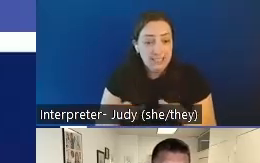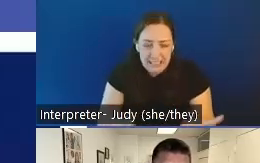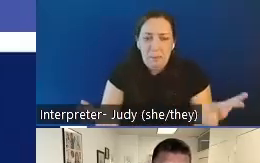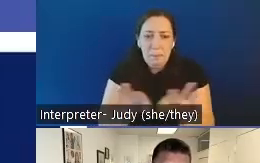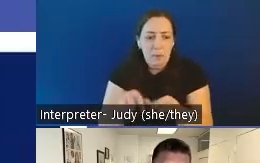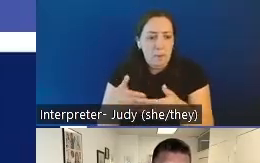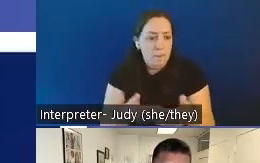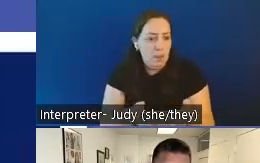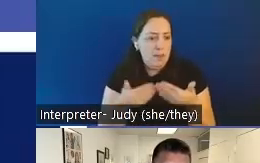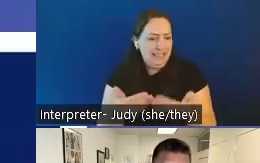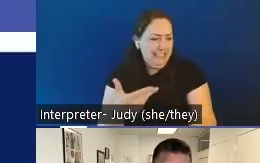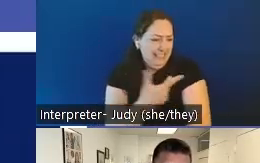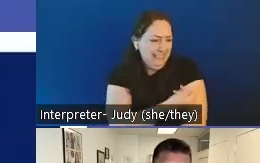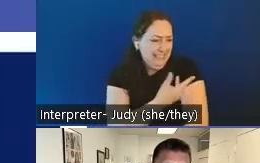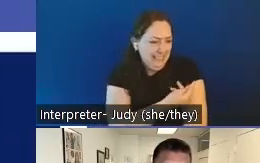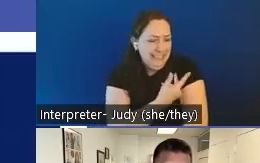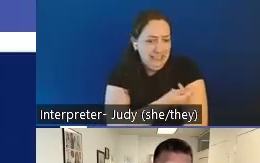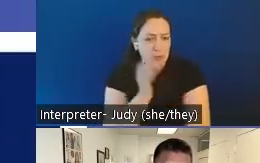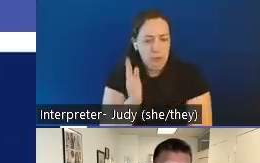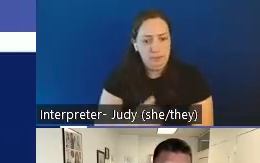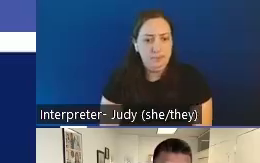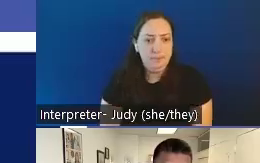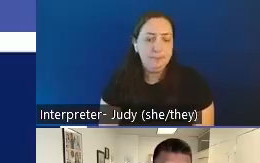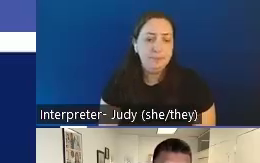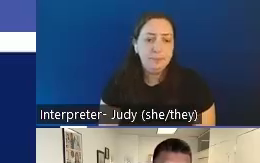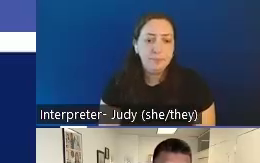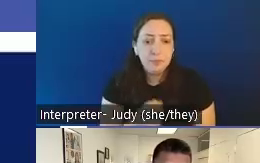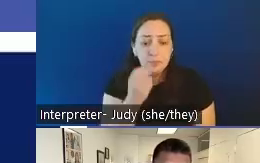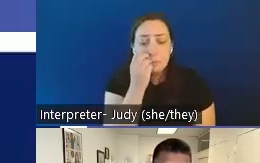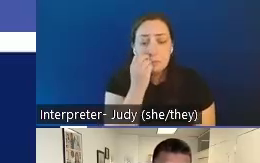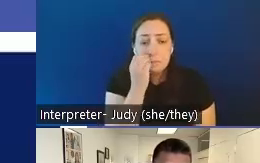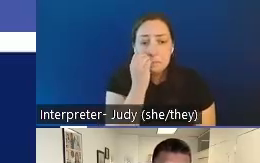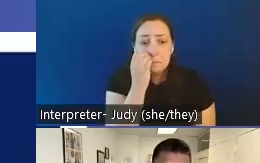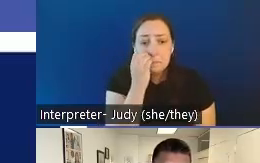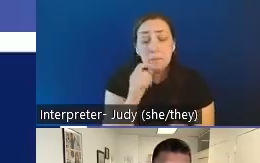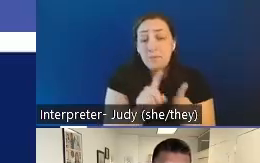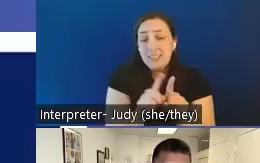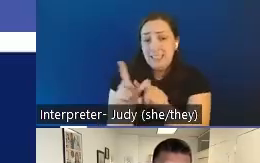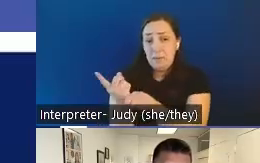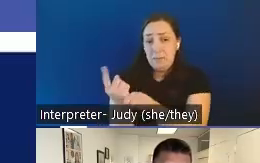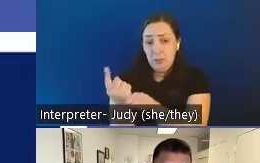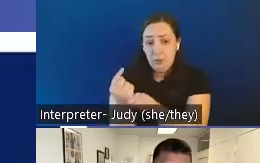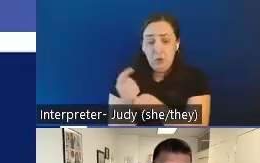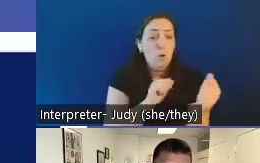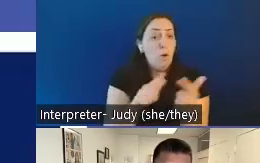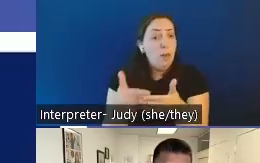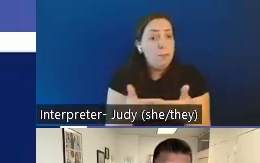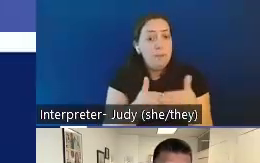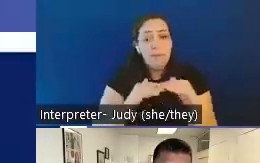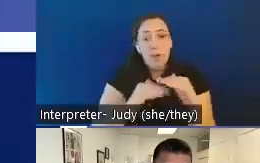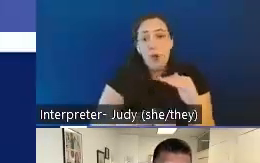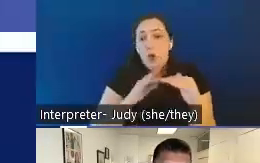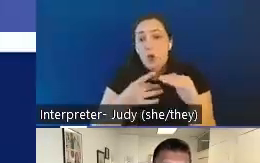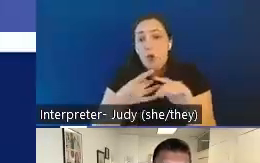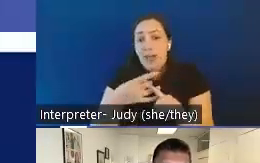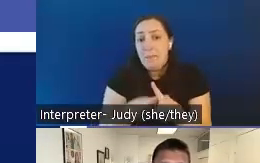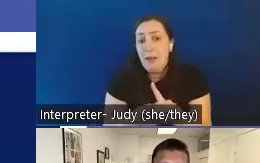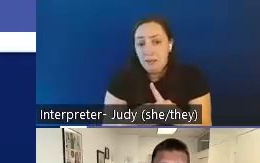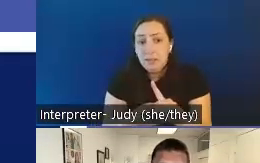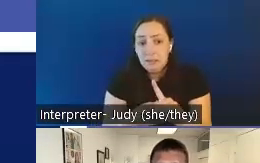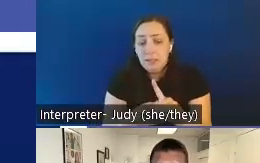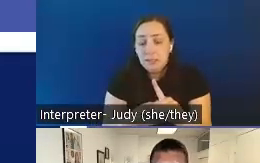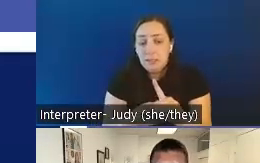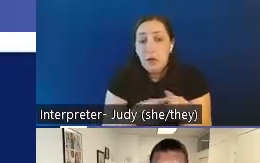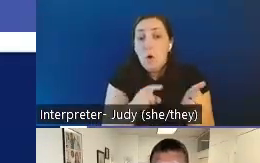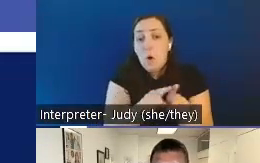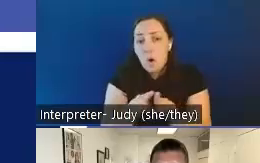year continue to be protected. So as with last year, all babies under 8 months old, as well as